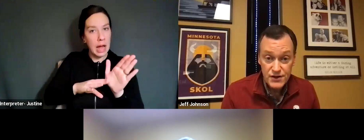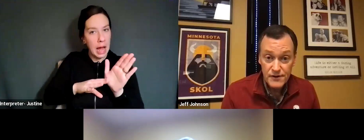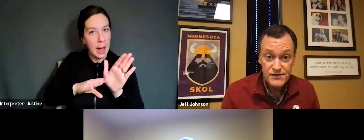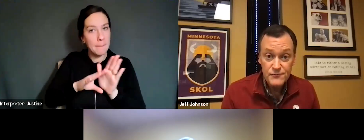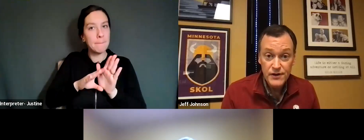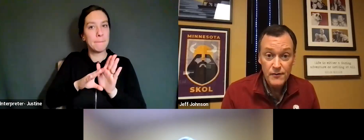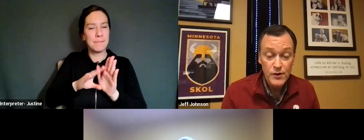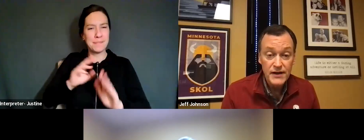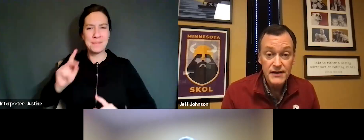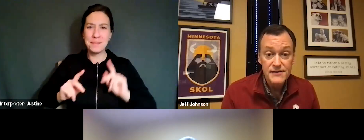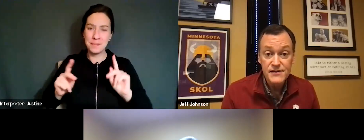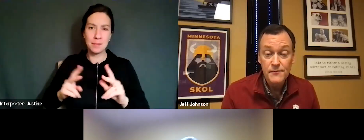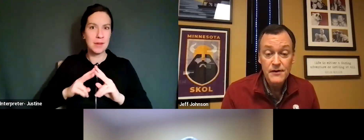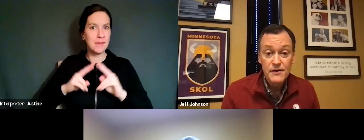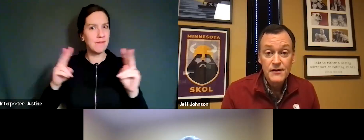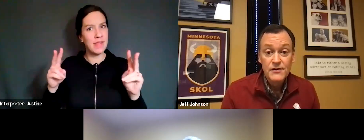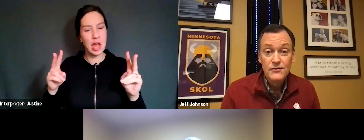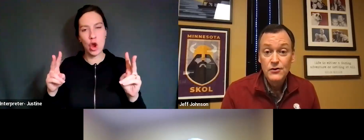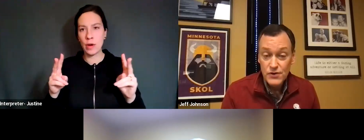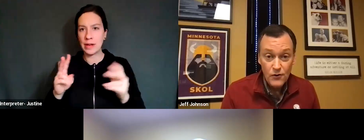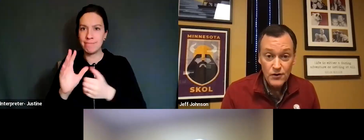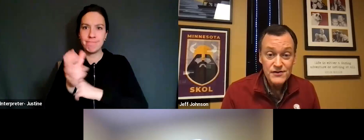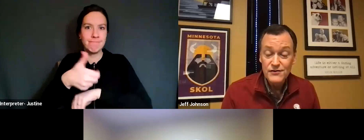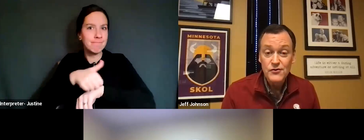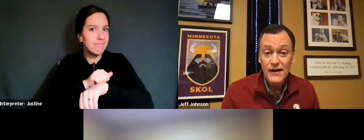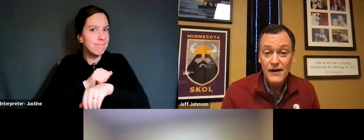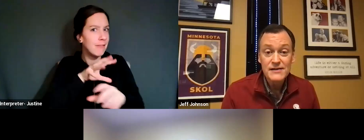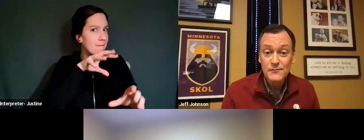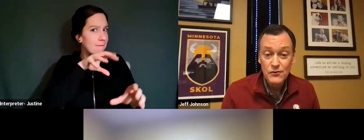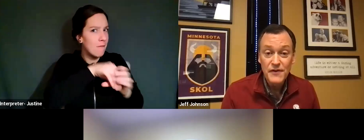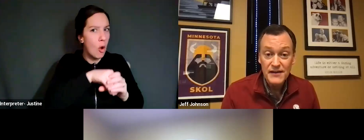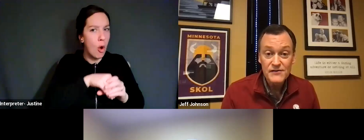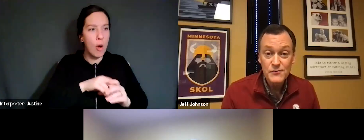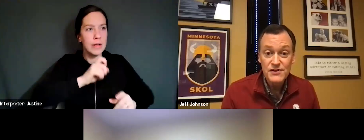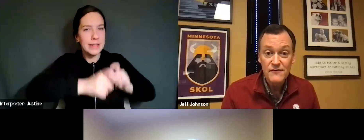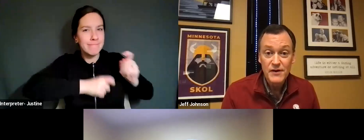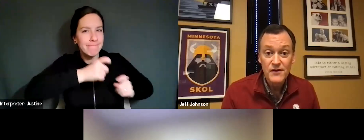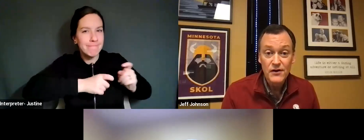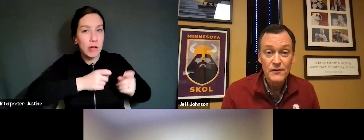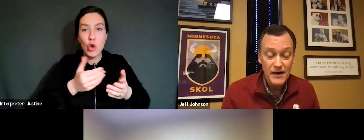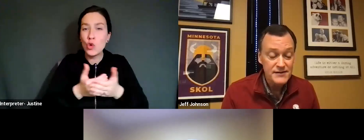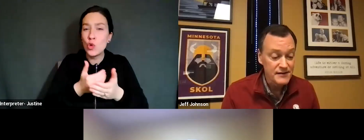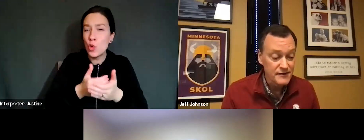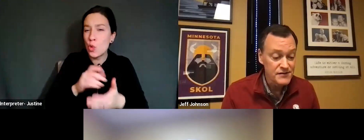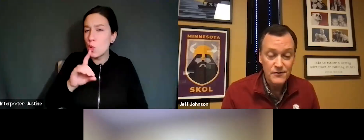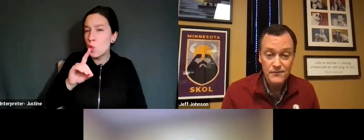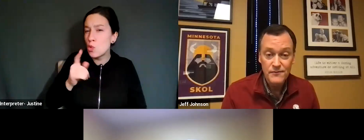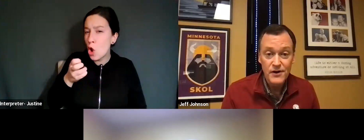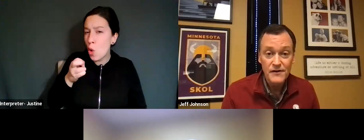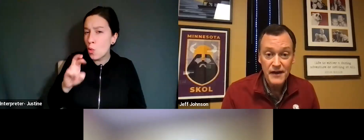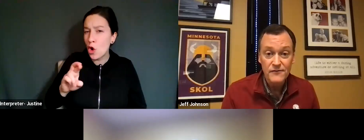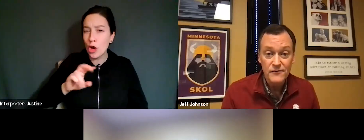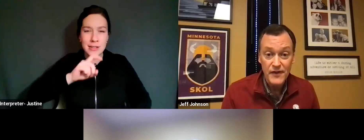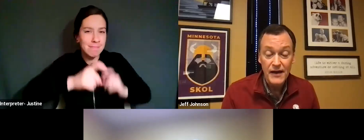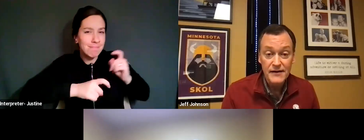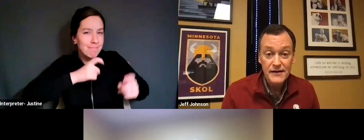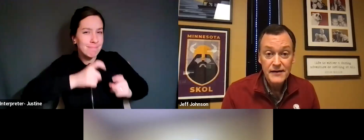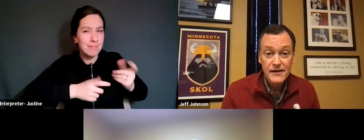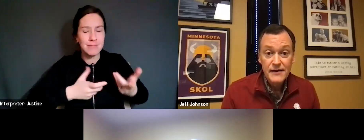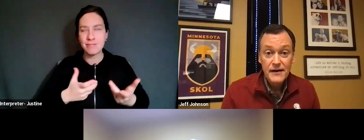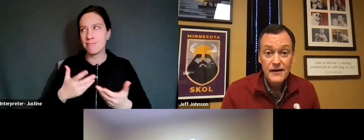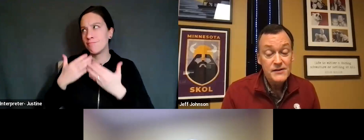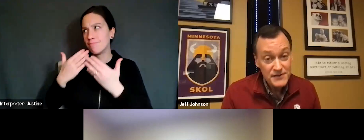very generous. We are bringing in some new donors and trying some new things, which have been very positive. So we're very thankful for